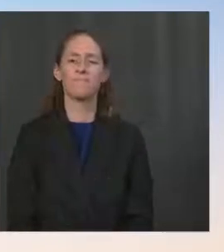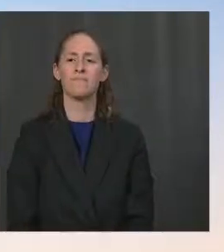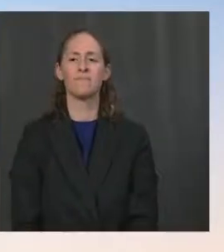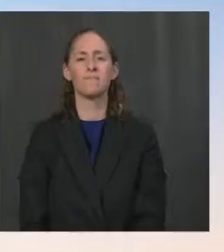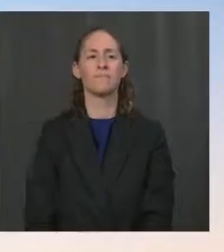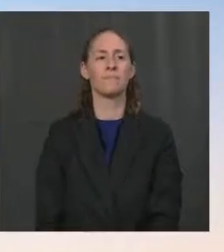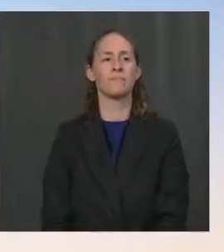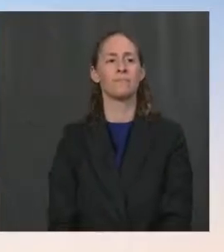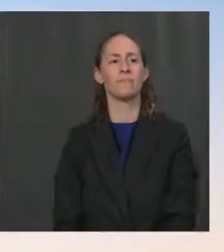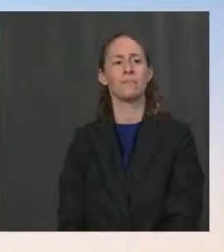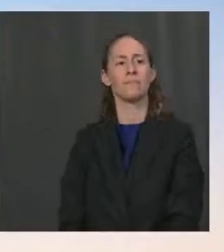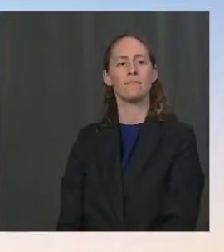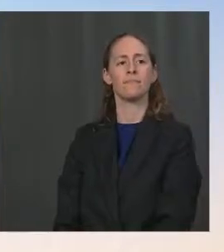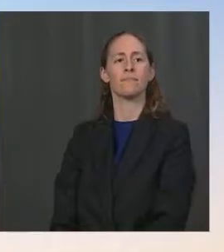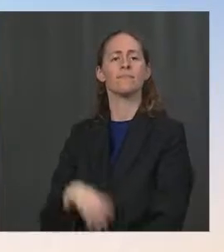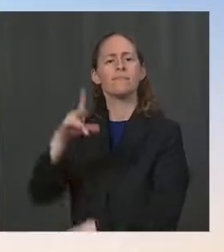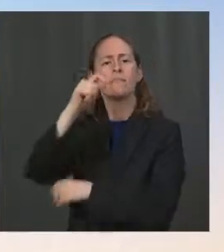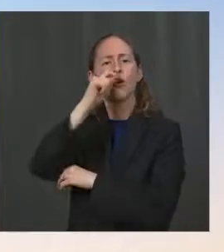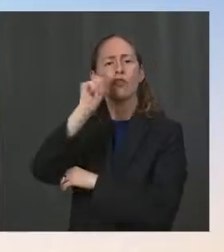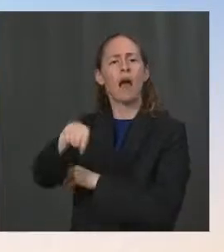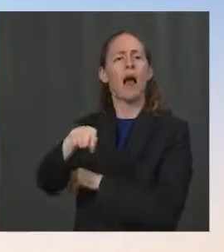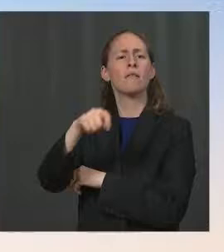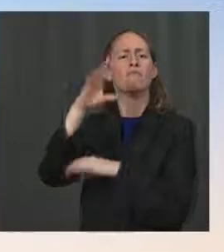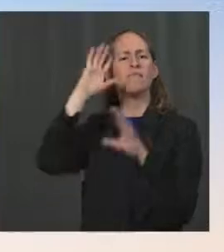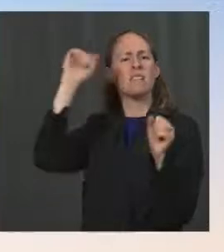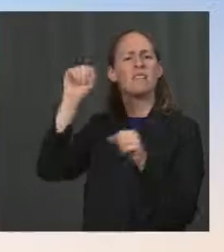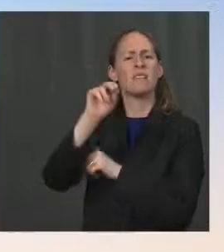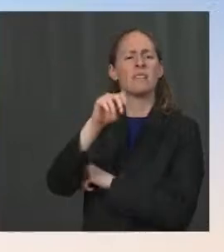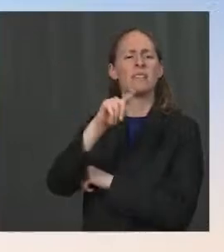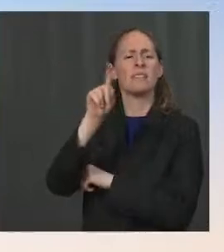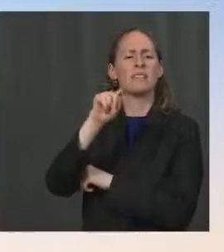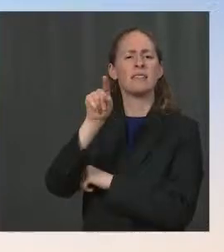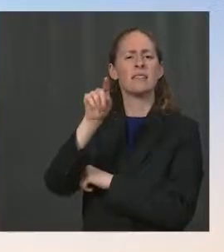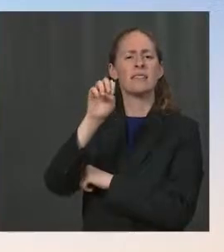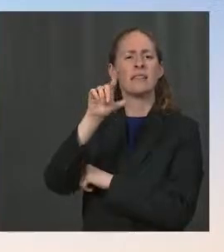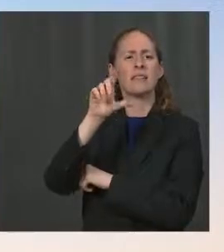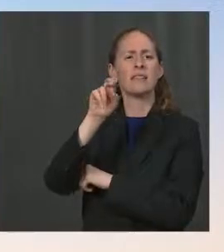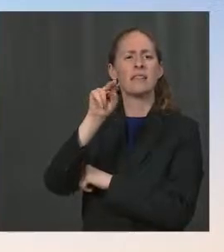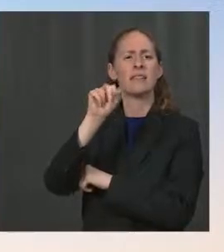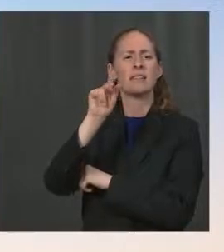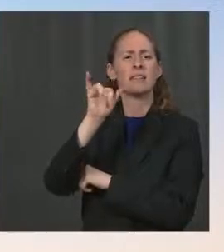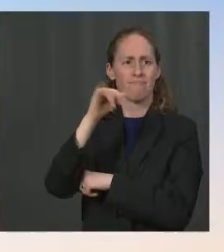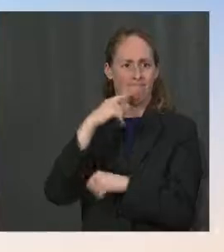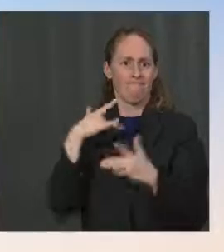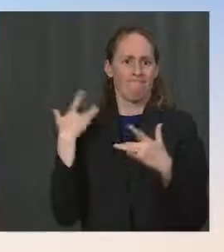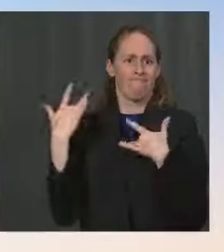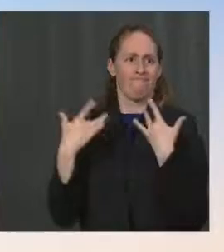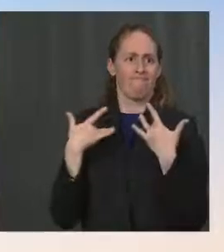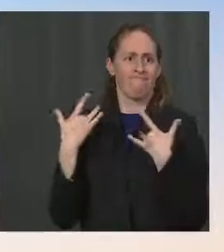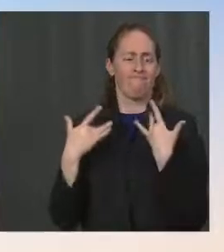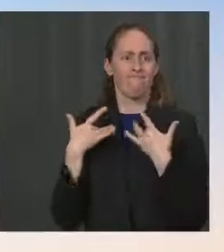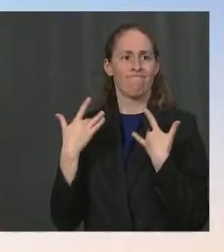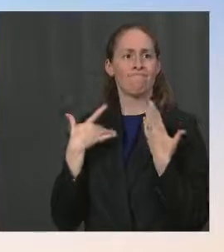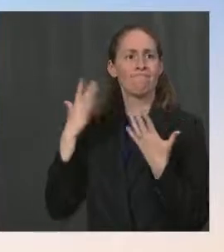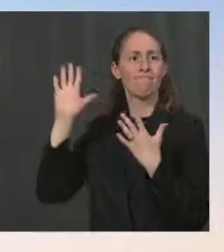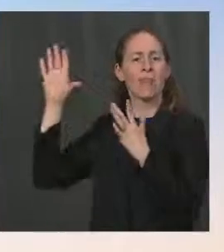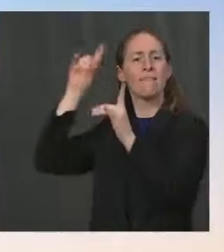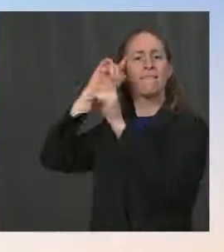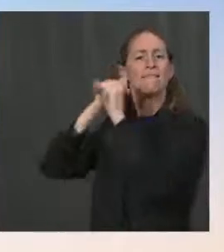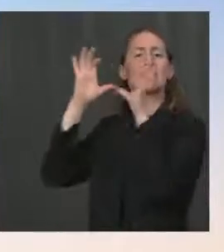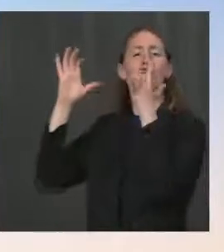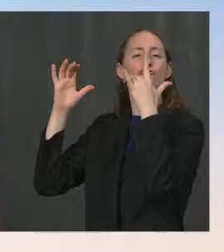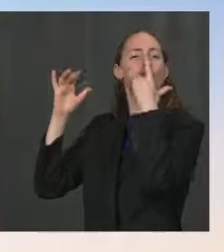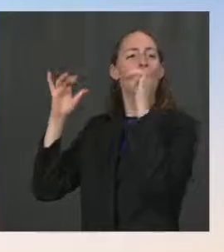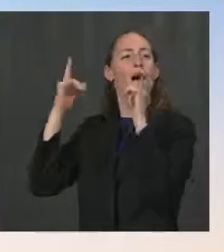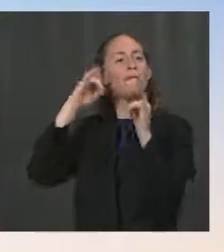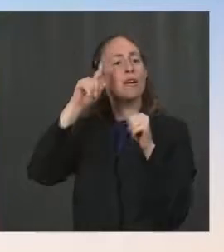President Zelensky said in the Oval Office today that he was eager to hear President Biden's vision for Ukraine's chances of joining